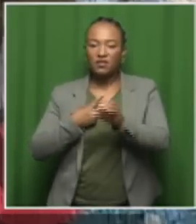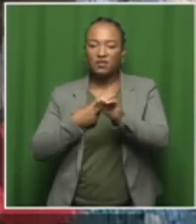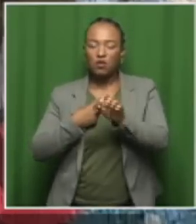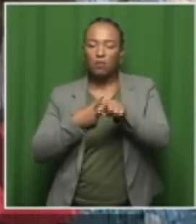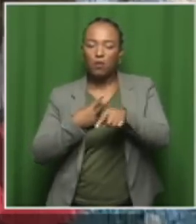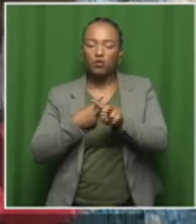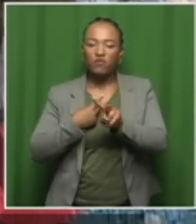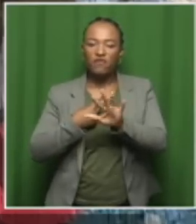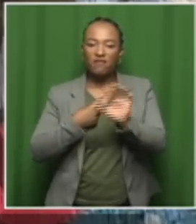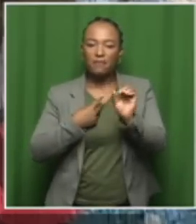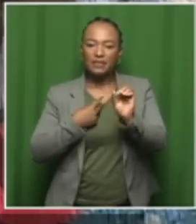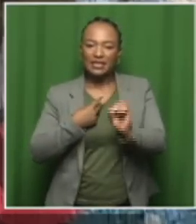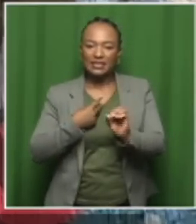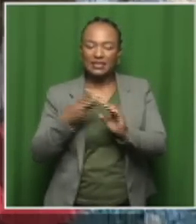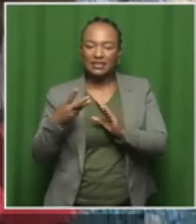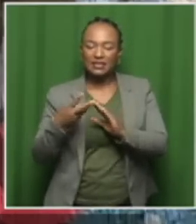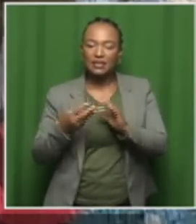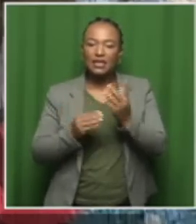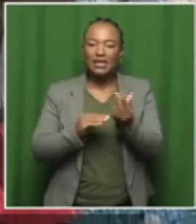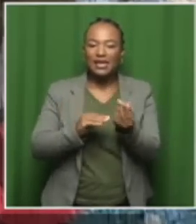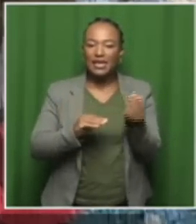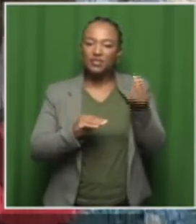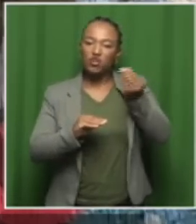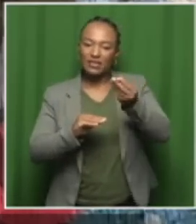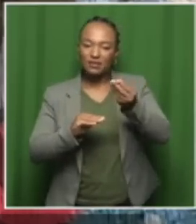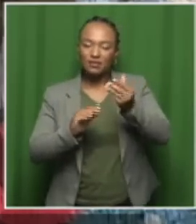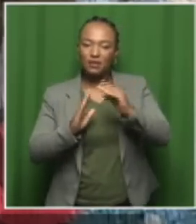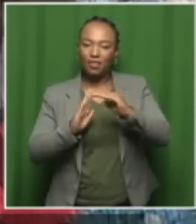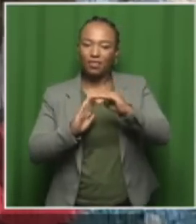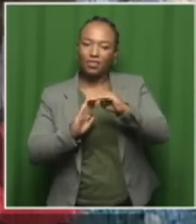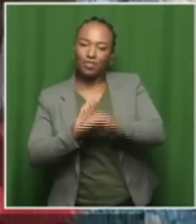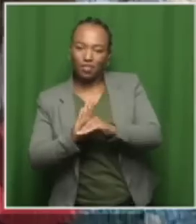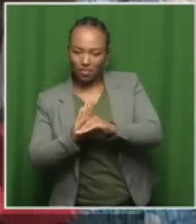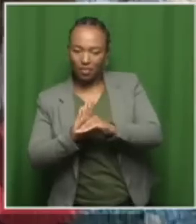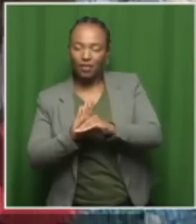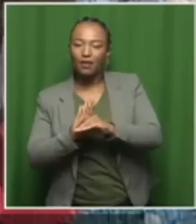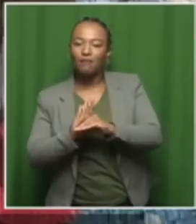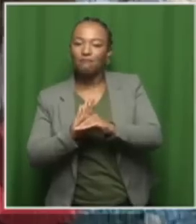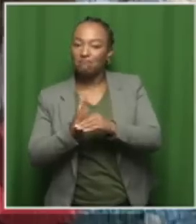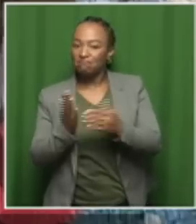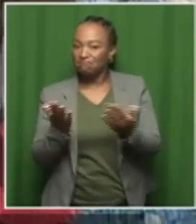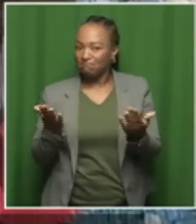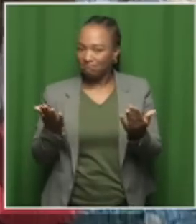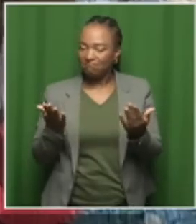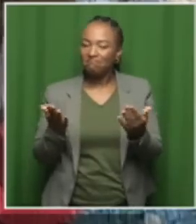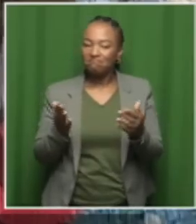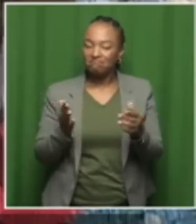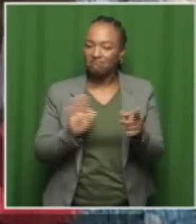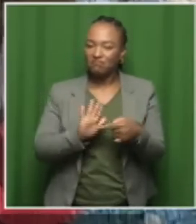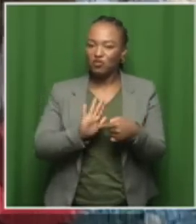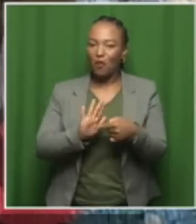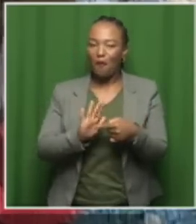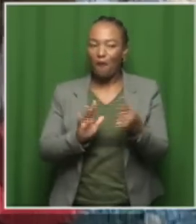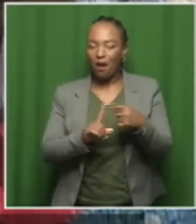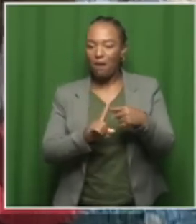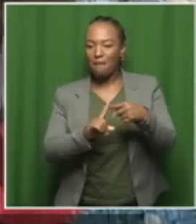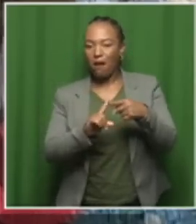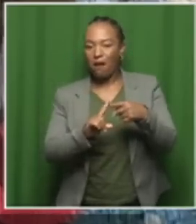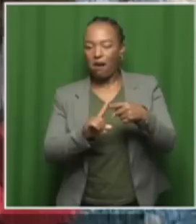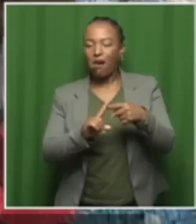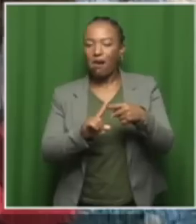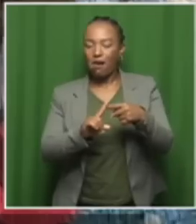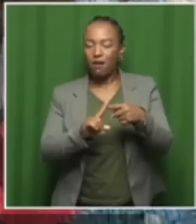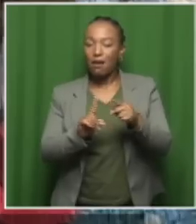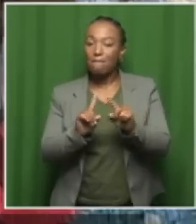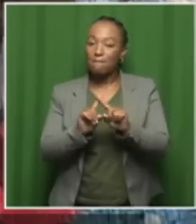0.25% cuts in interest rates, all of which gave a sense of significant encouragement.